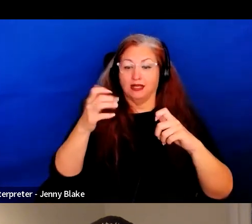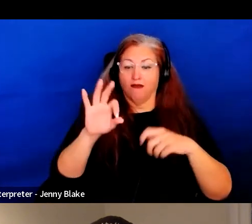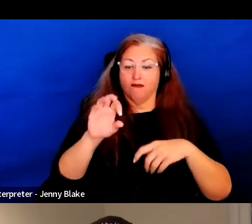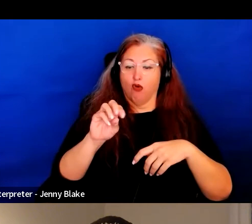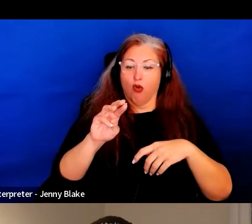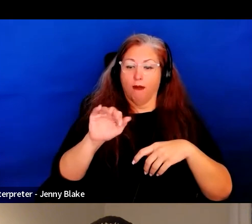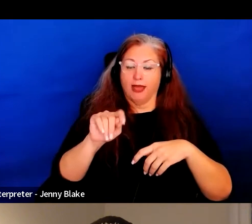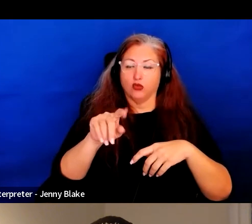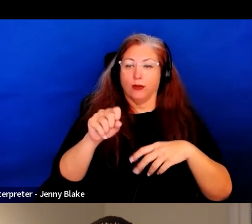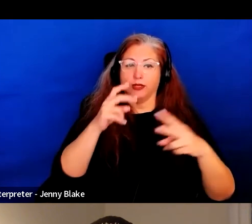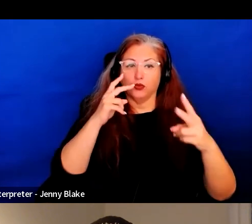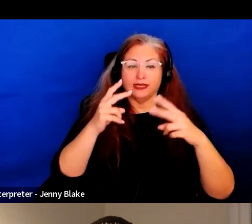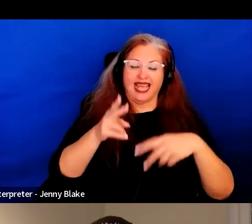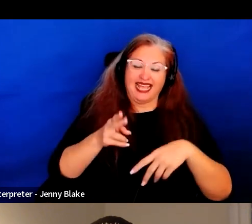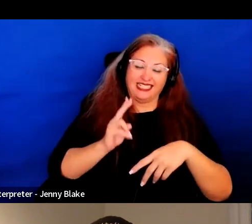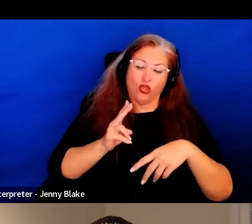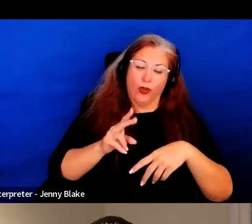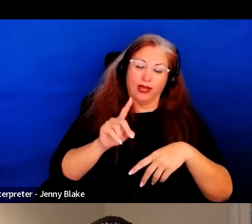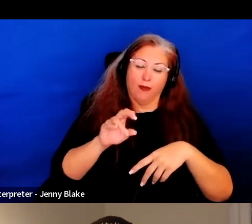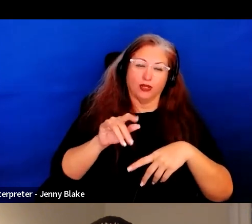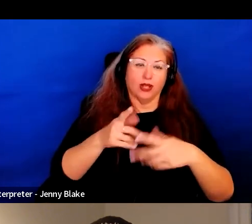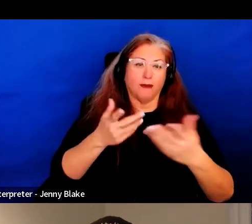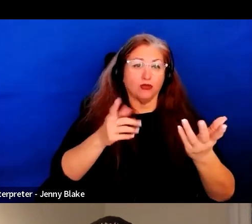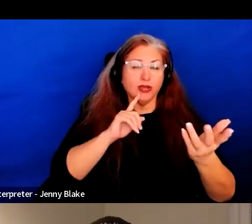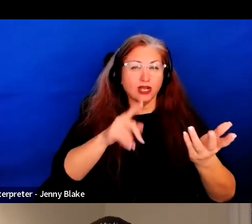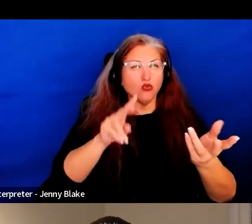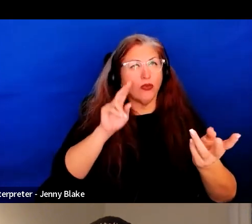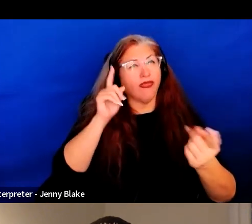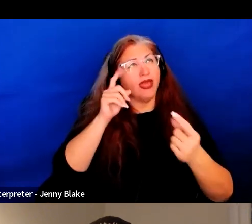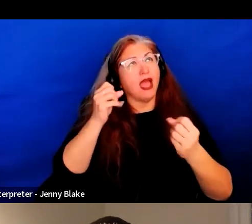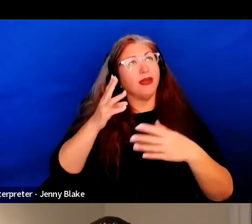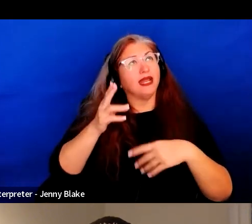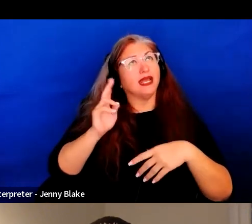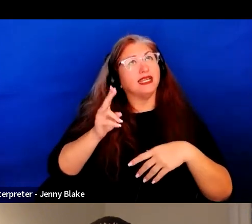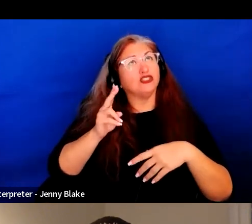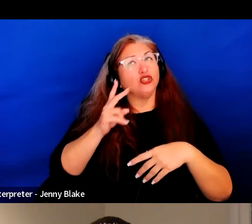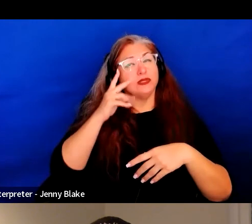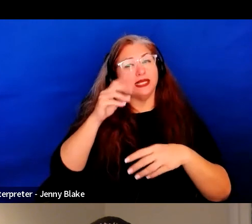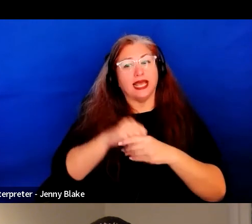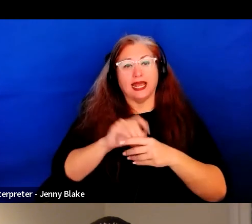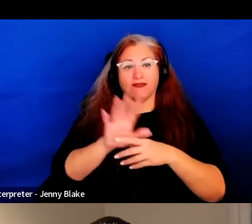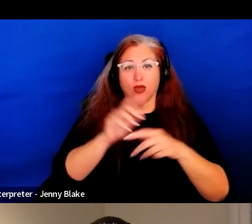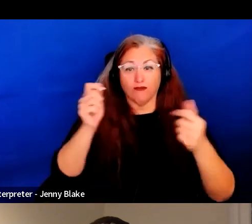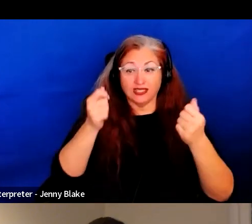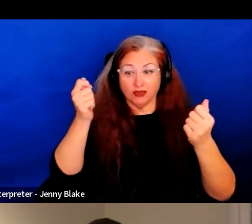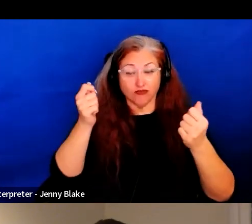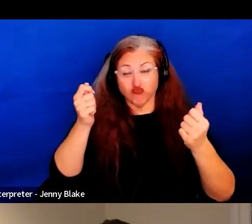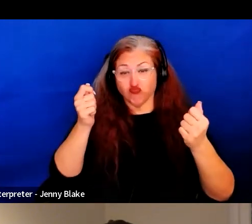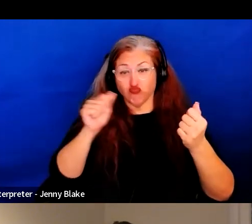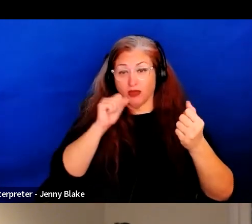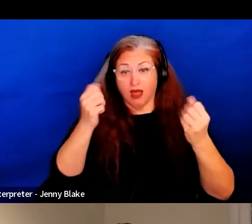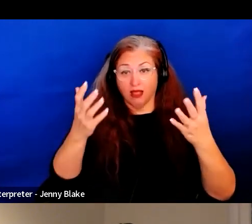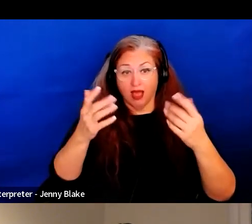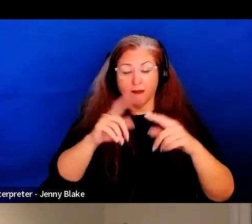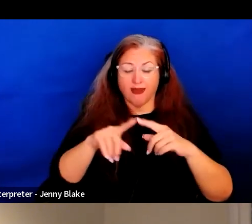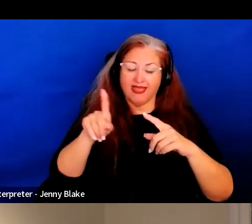see historical documentaries. How many historical documentaries get into film festivals? Not a lot, but they're the